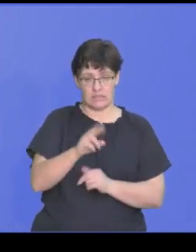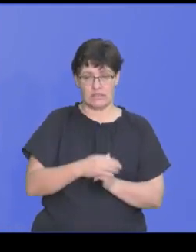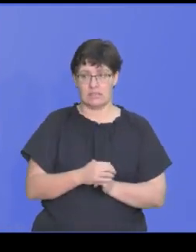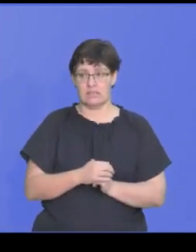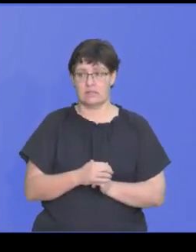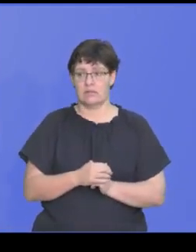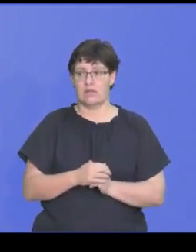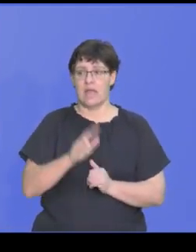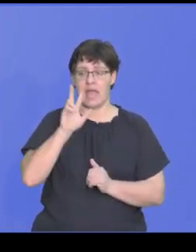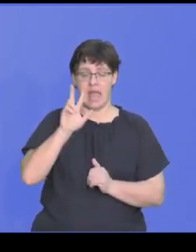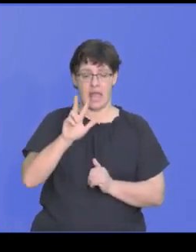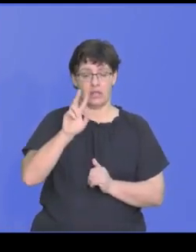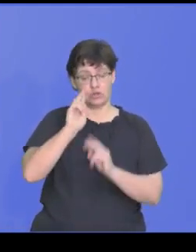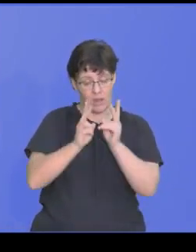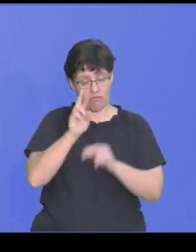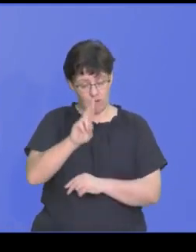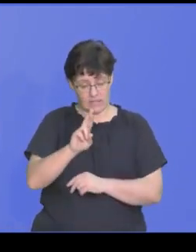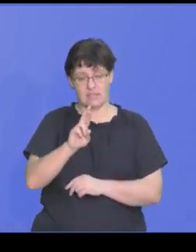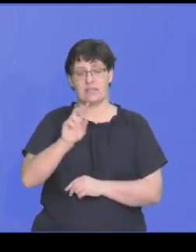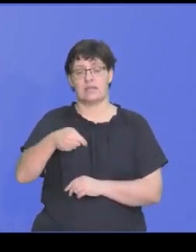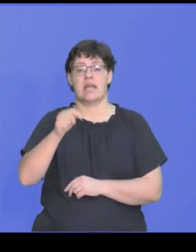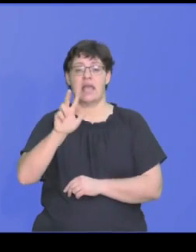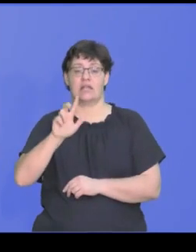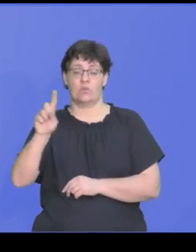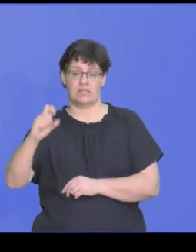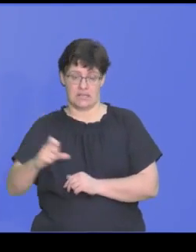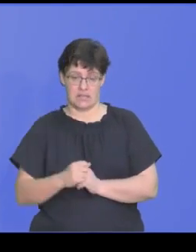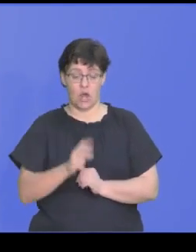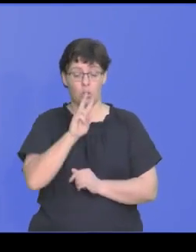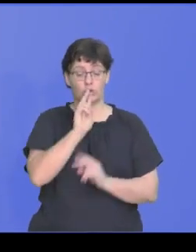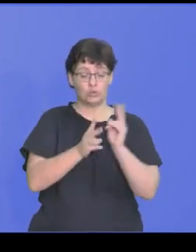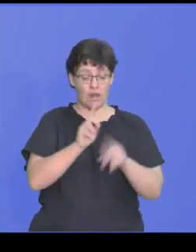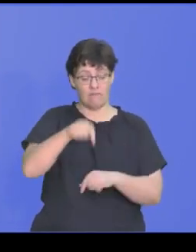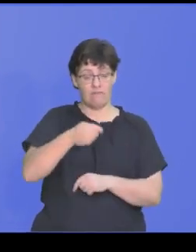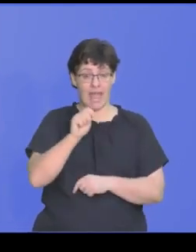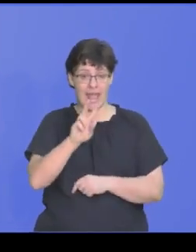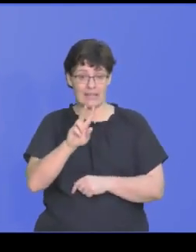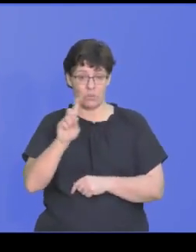Rand 81. Now I'm taking my 12 Rand 81,